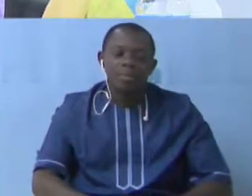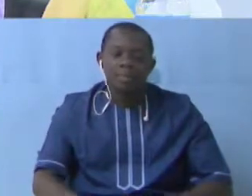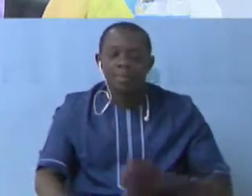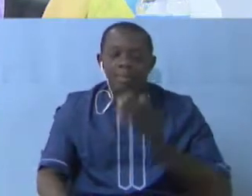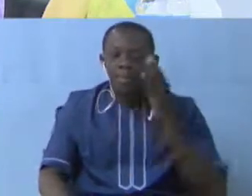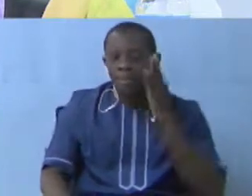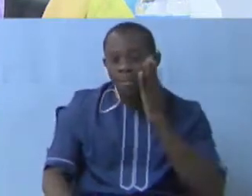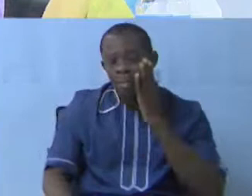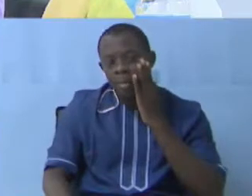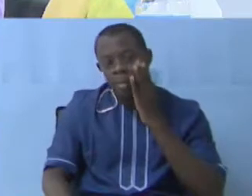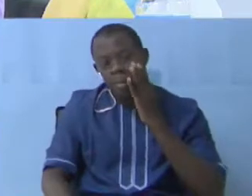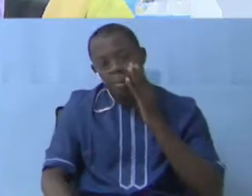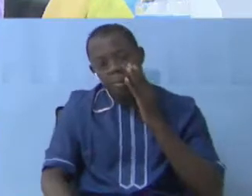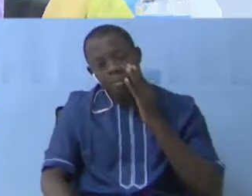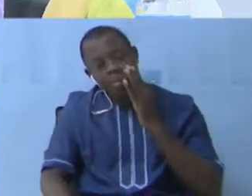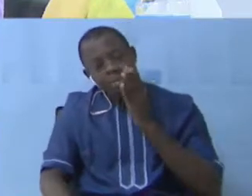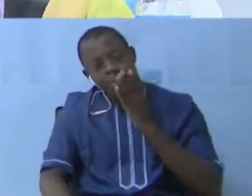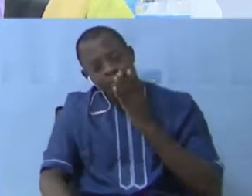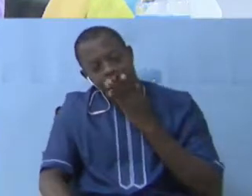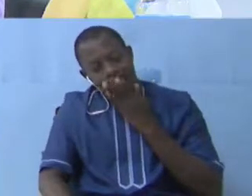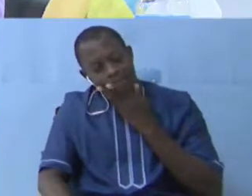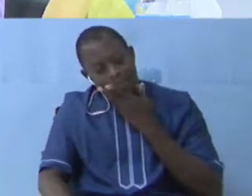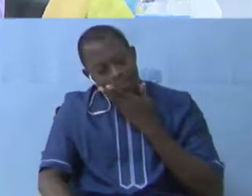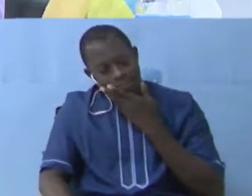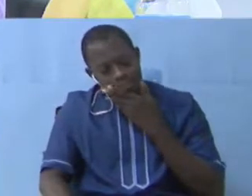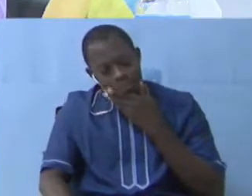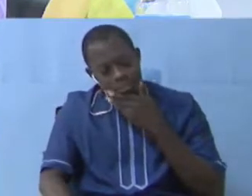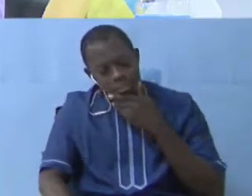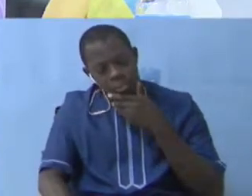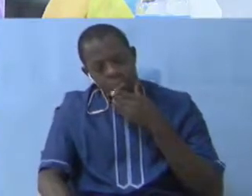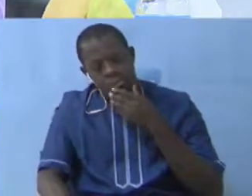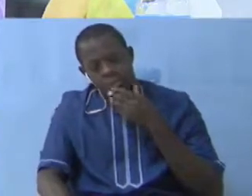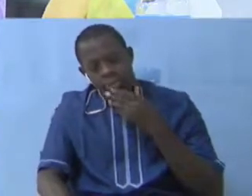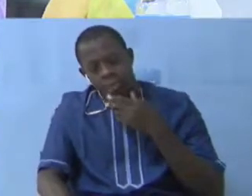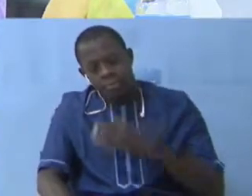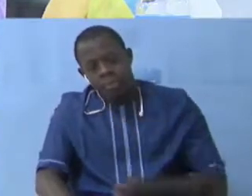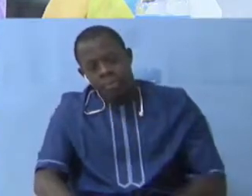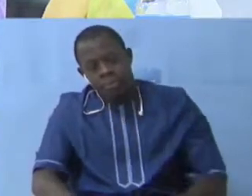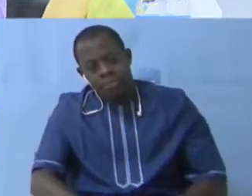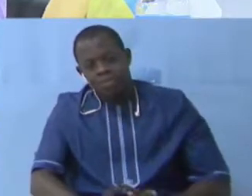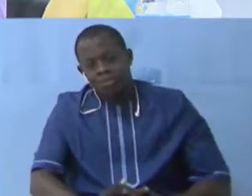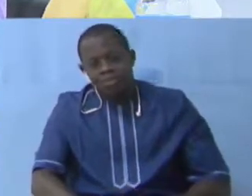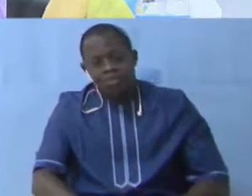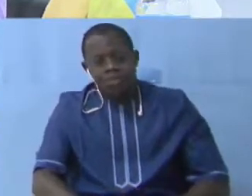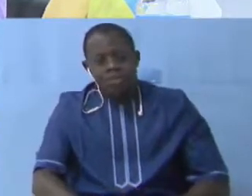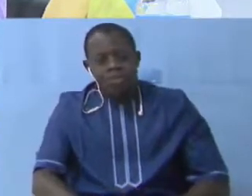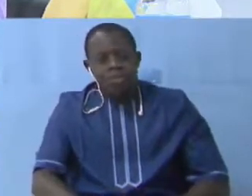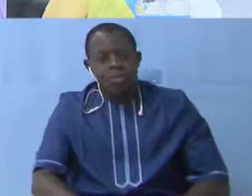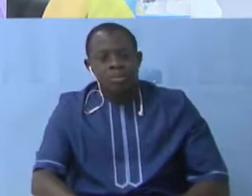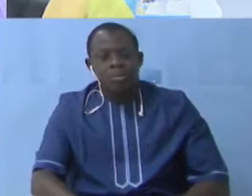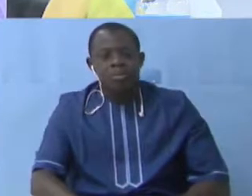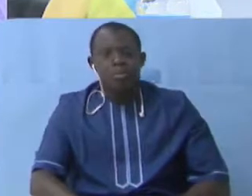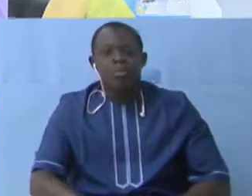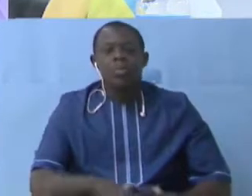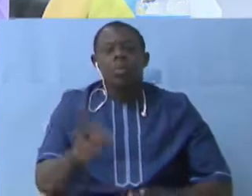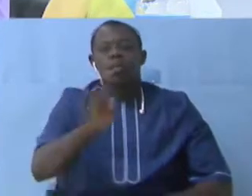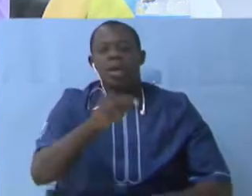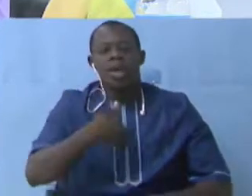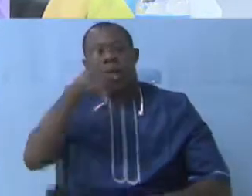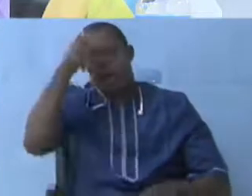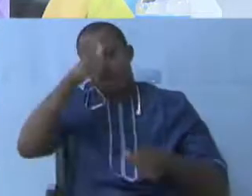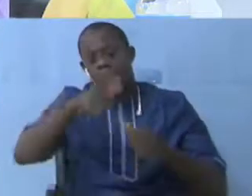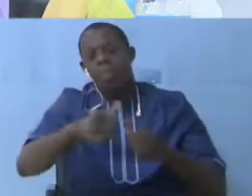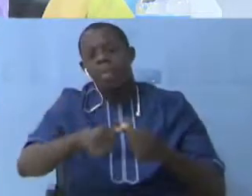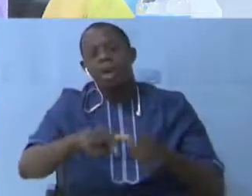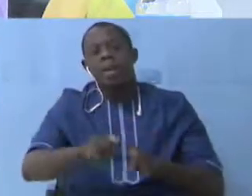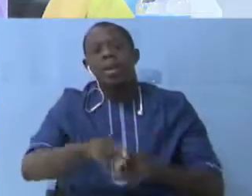daal mooy mbiri Solo Sandeng daal jéggi na ko mujjé gi ñu ci lañ génn ci jotaay boobu. Yeah, that's my recollection of that last meeting